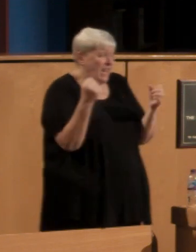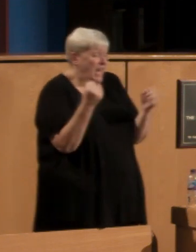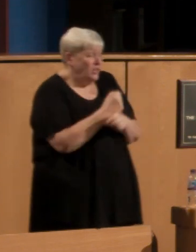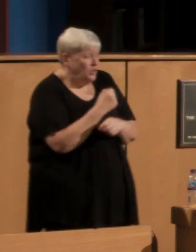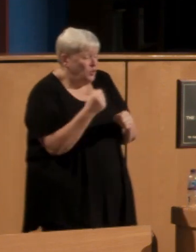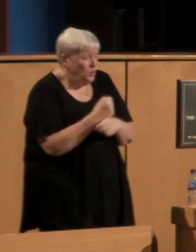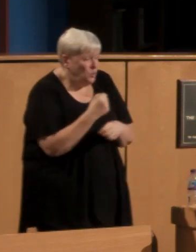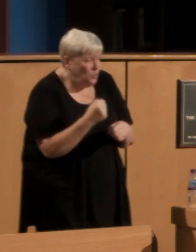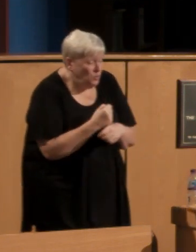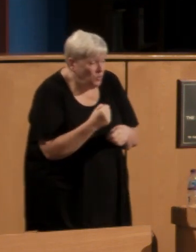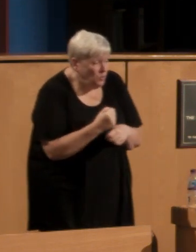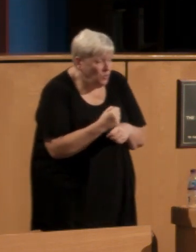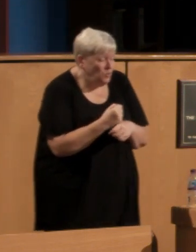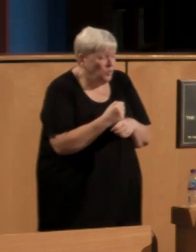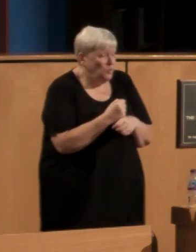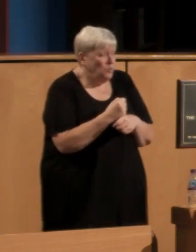of